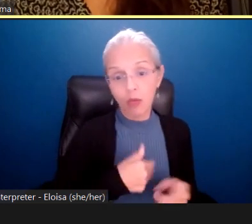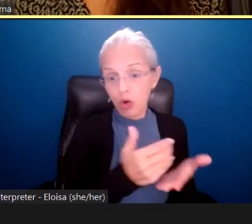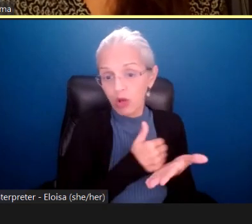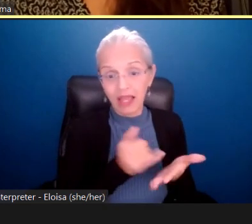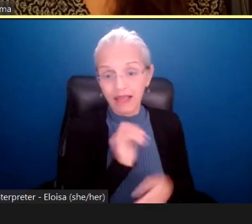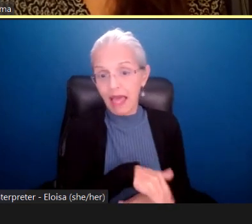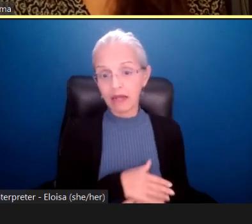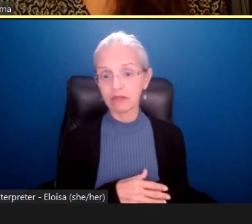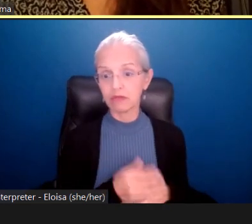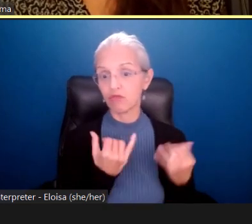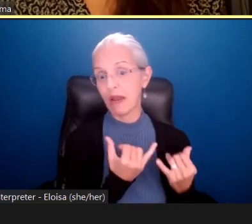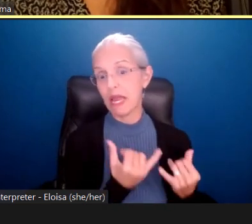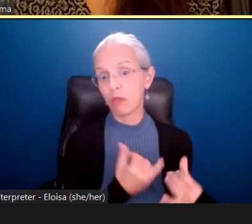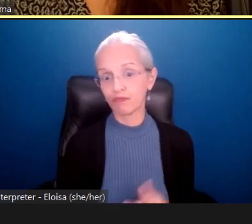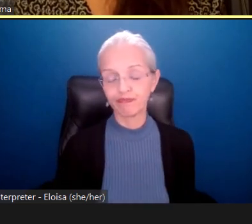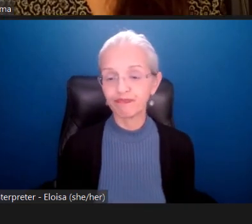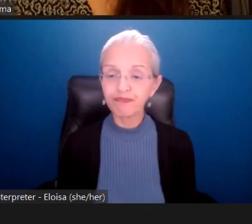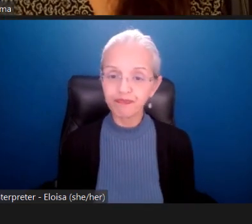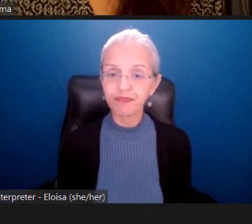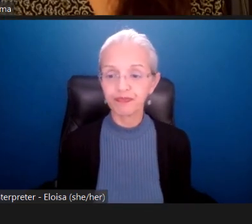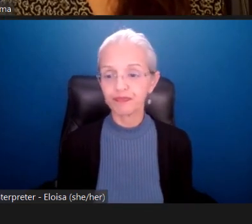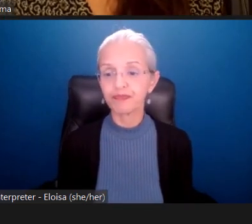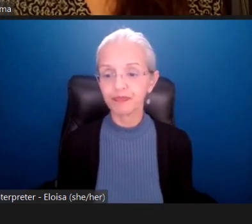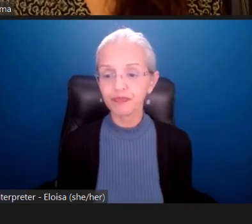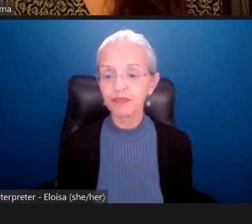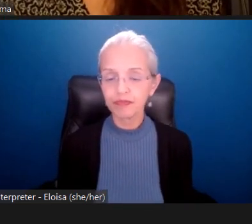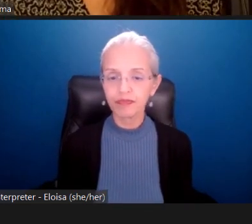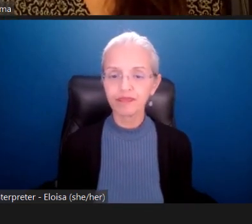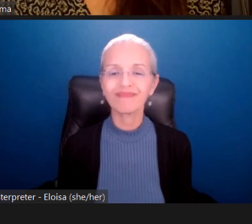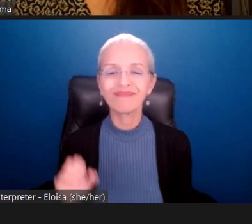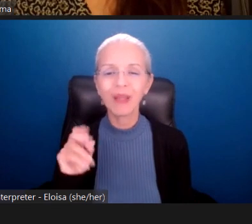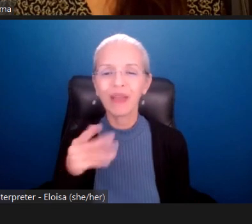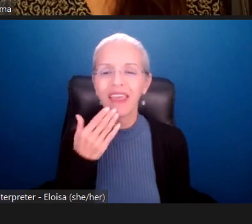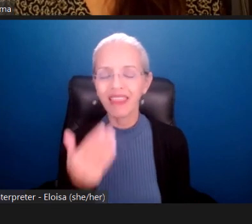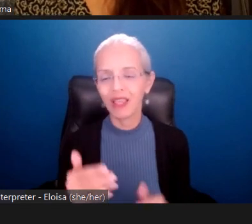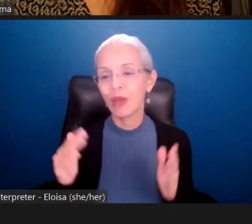at the moment. Okay, great. Thank you.